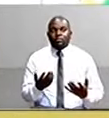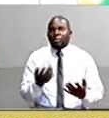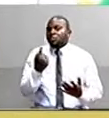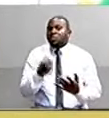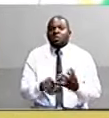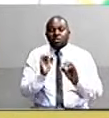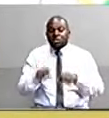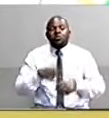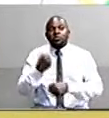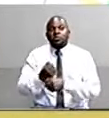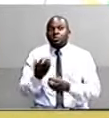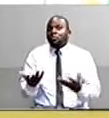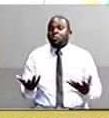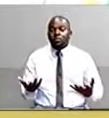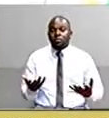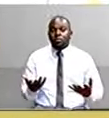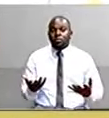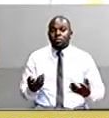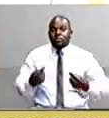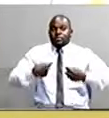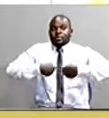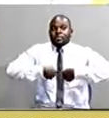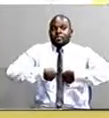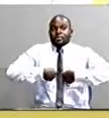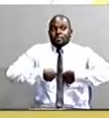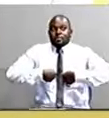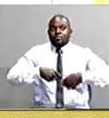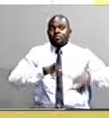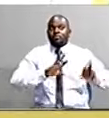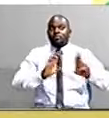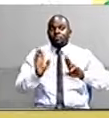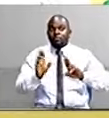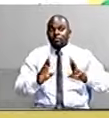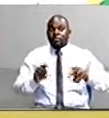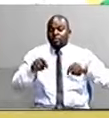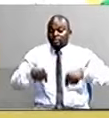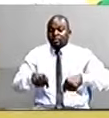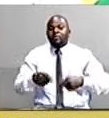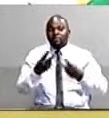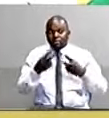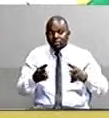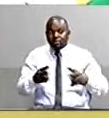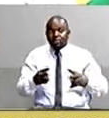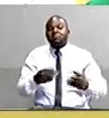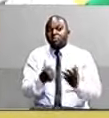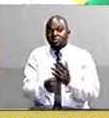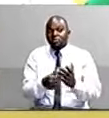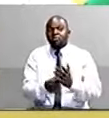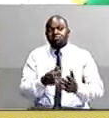do? For me, I'm ready to fight even today. If you start problems.